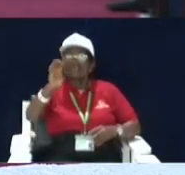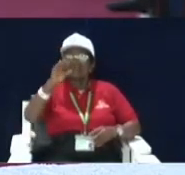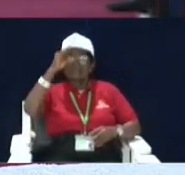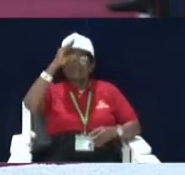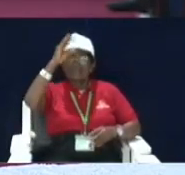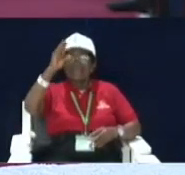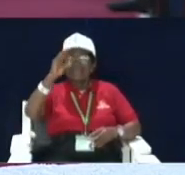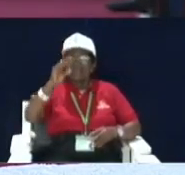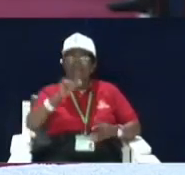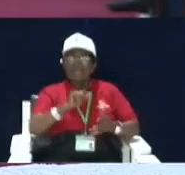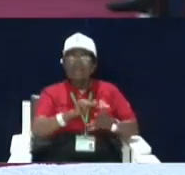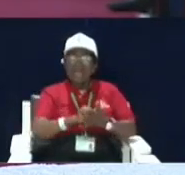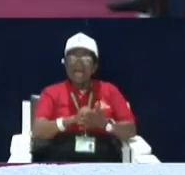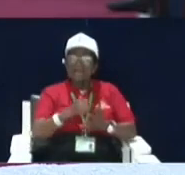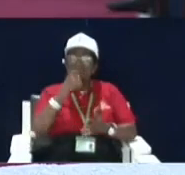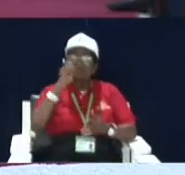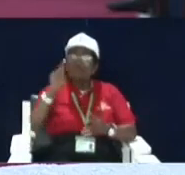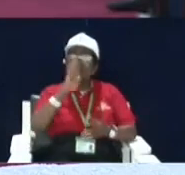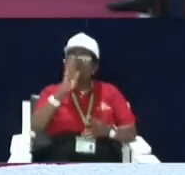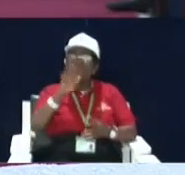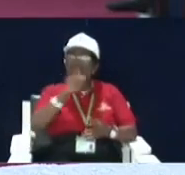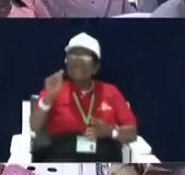I must be a great man.